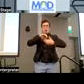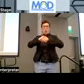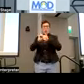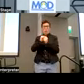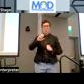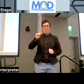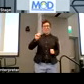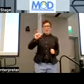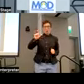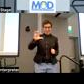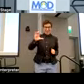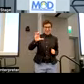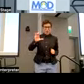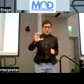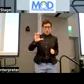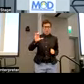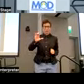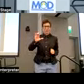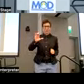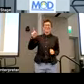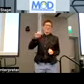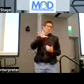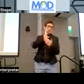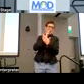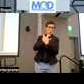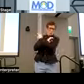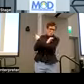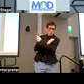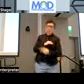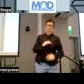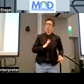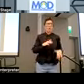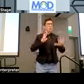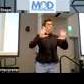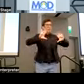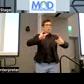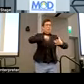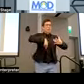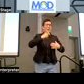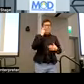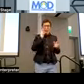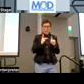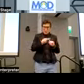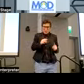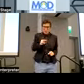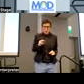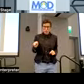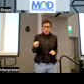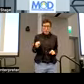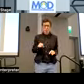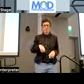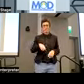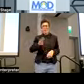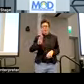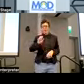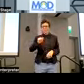disability law center, I put their logo up here. We got an amazing group of blind people in Massachusetts, Bay State Council